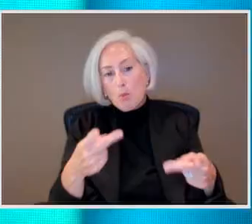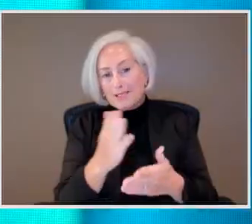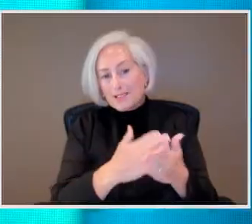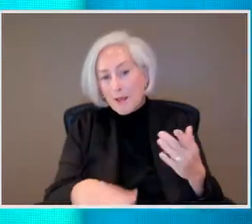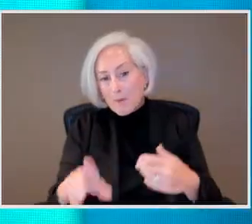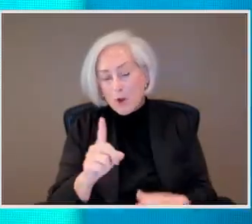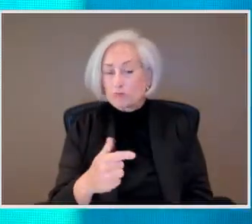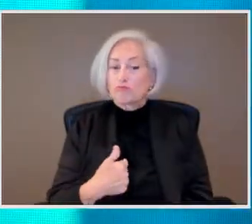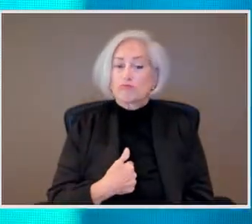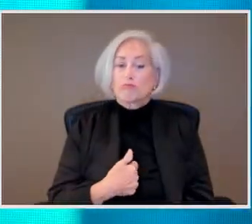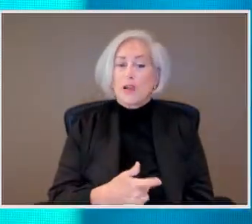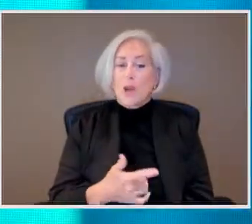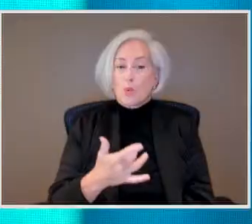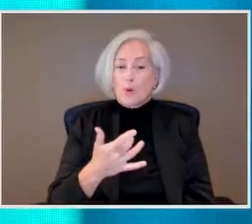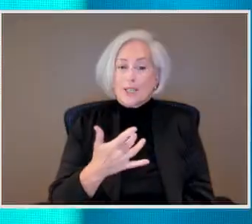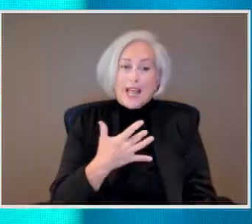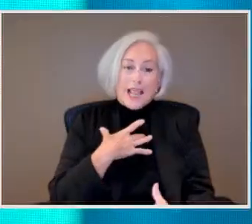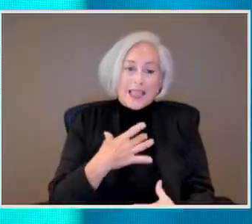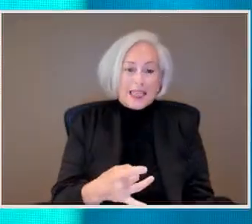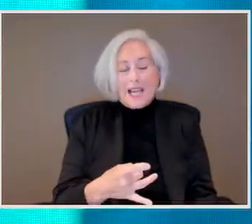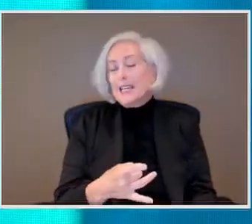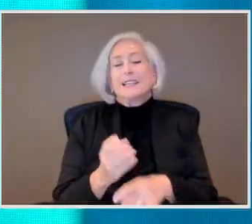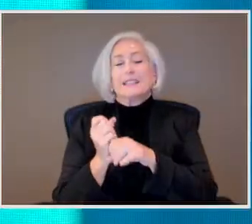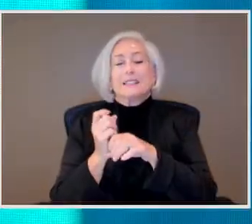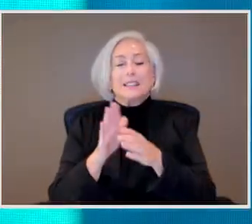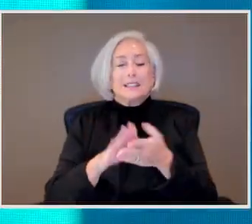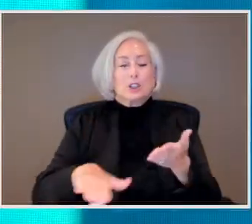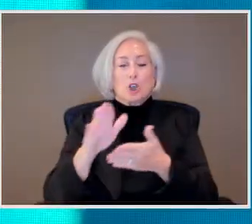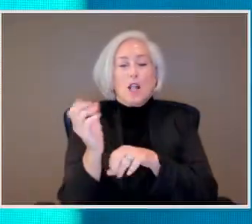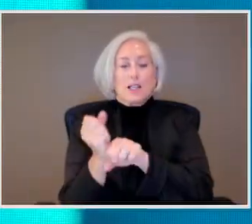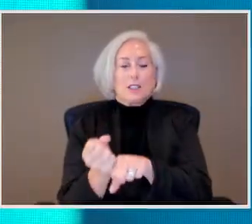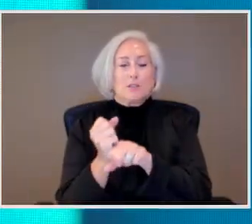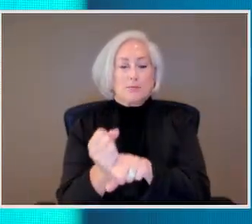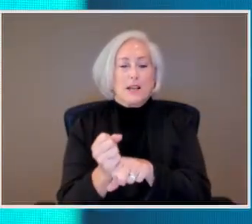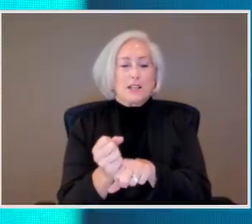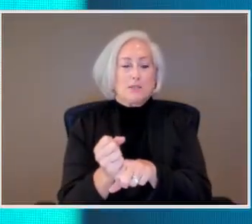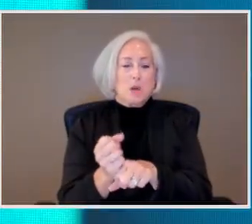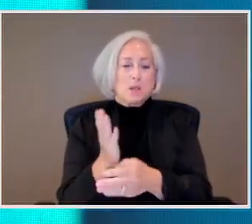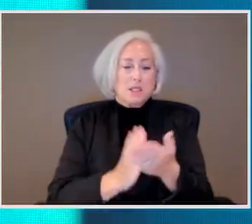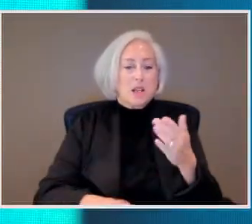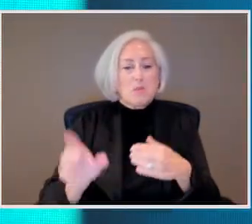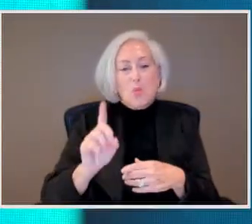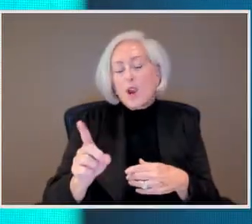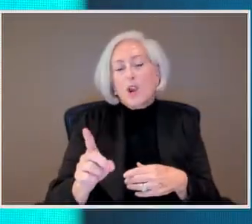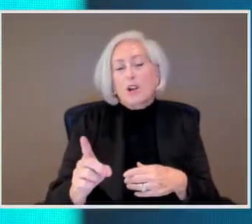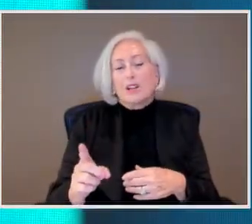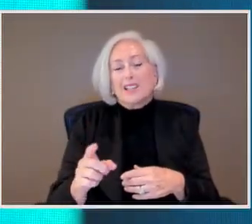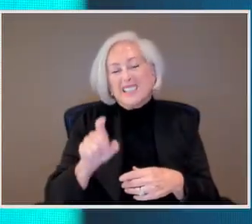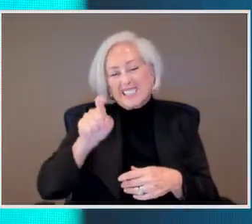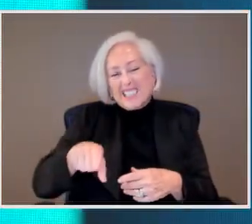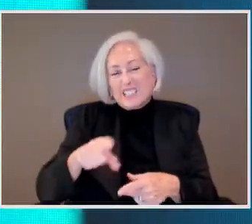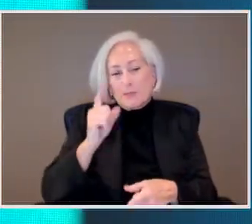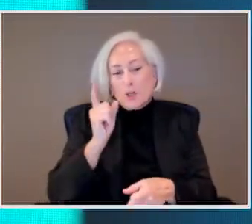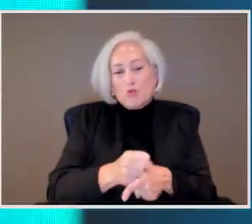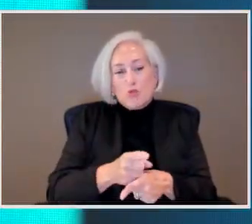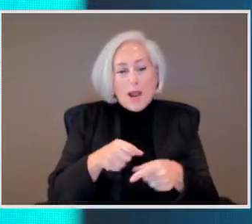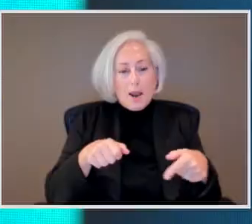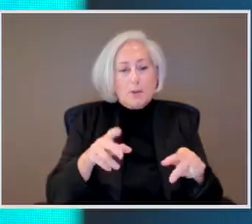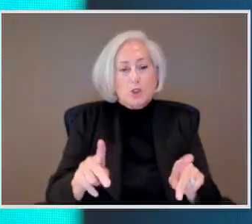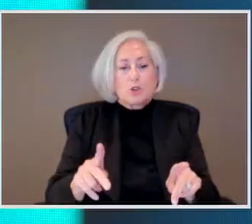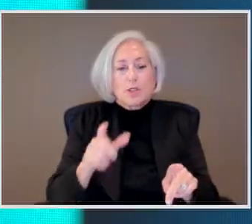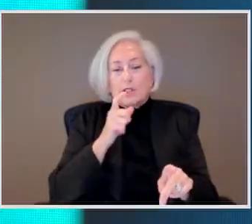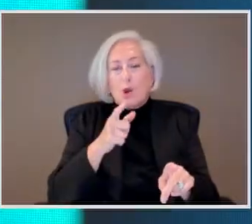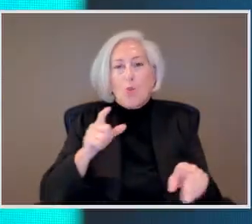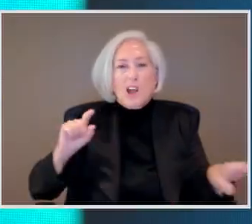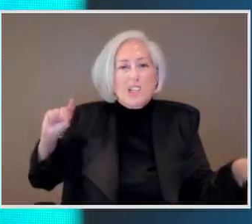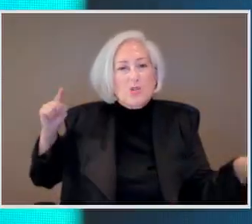college baseball somewhere. We'll see where that goes. It needs to be the right opportunity. I don't want to go across the country and pay a bunch of money to play baseball.